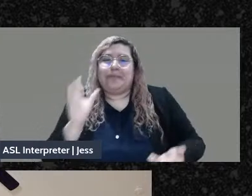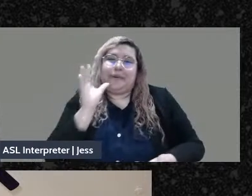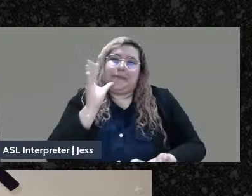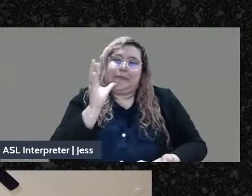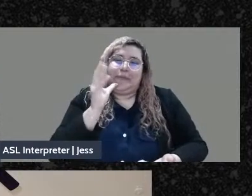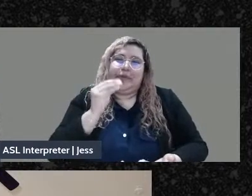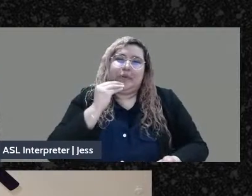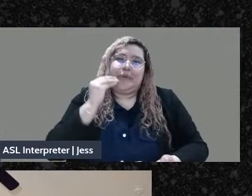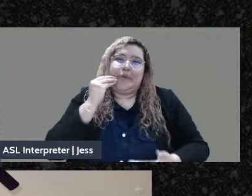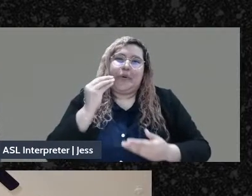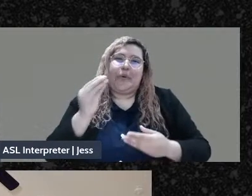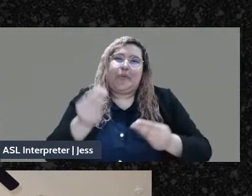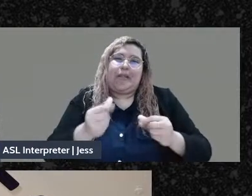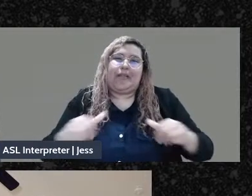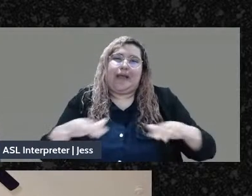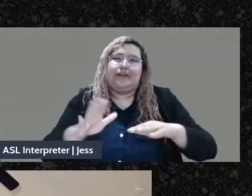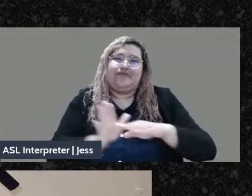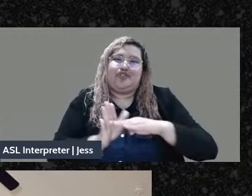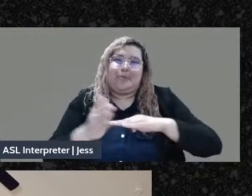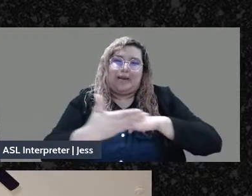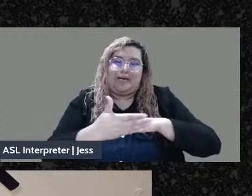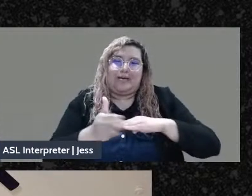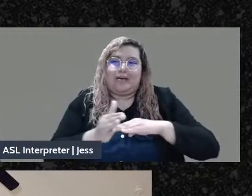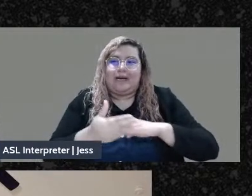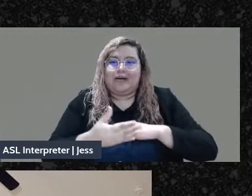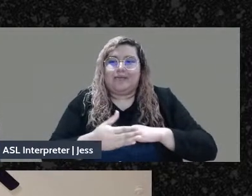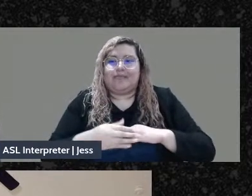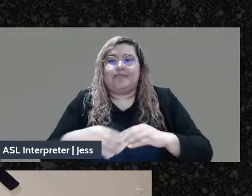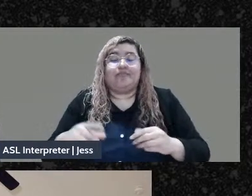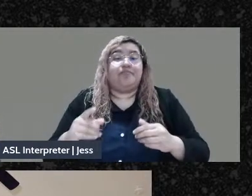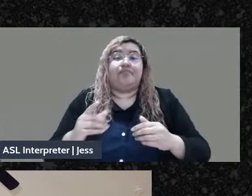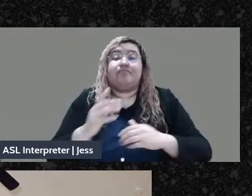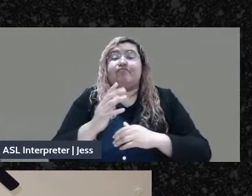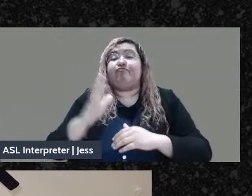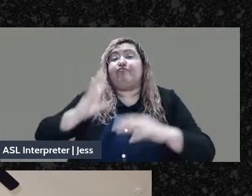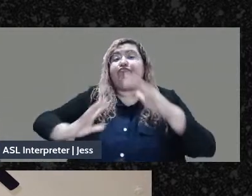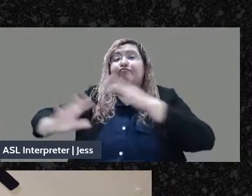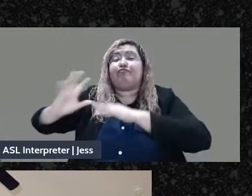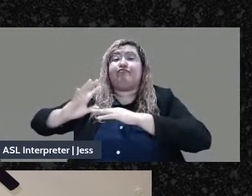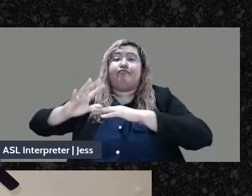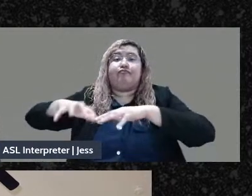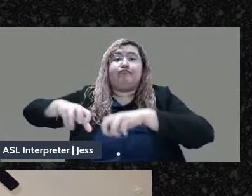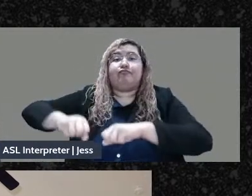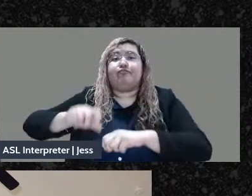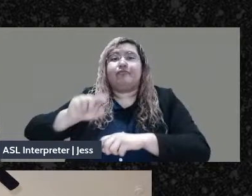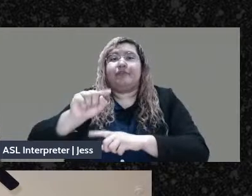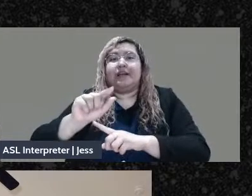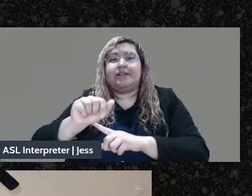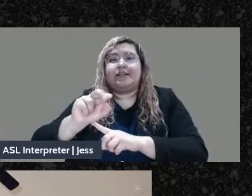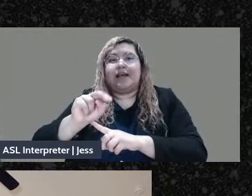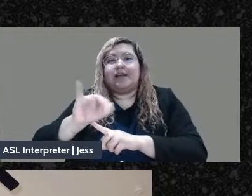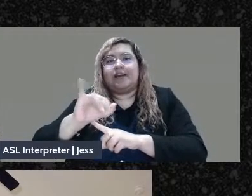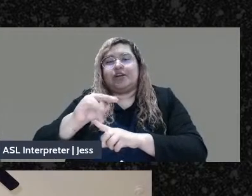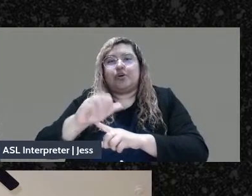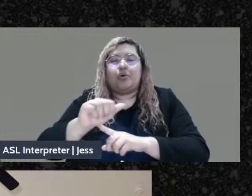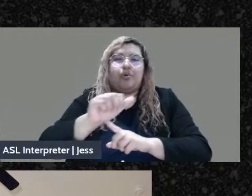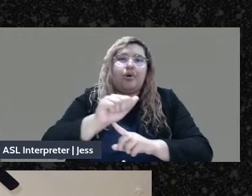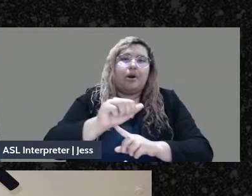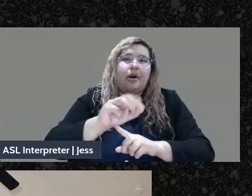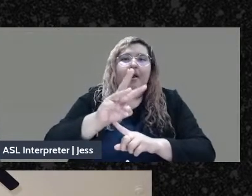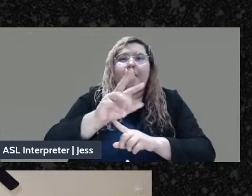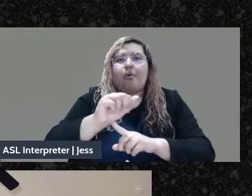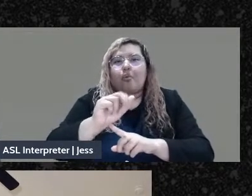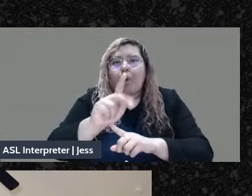homeland of Jamaica. The original peoples here were the Taino, Arawak, and Carib